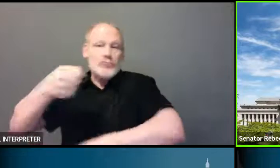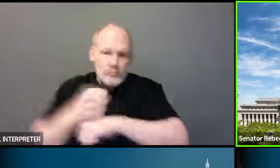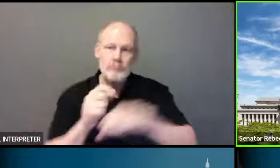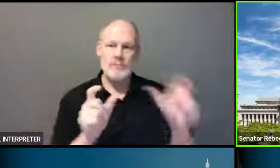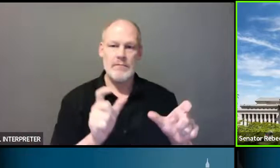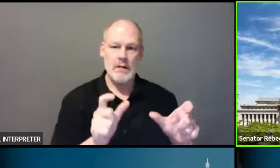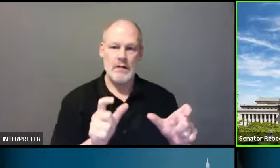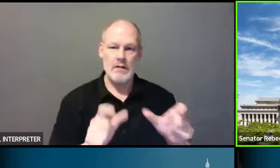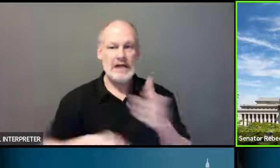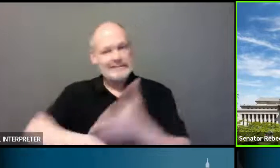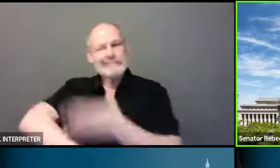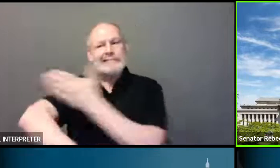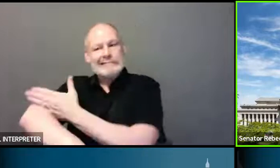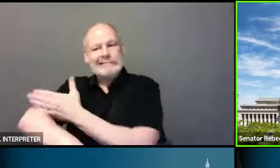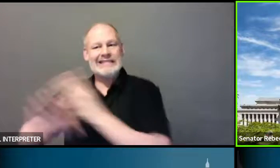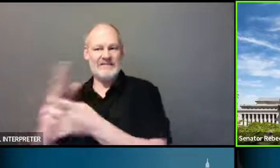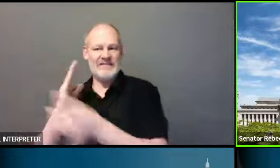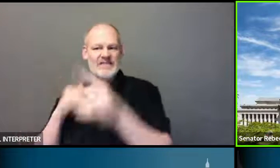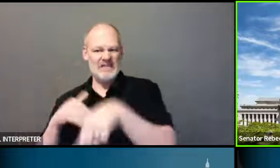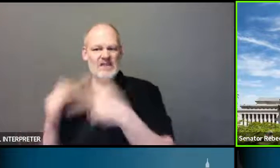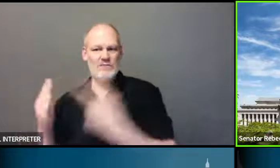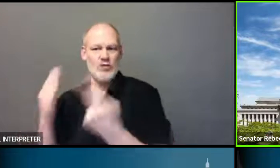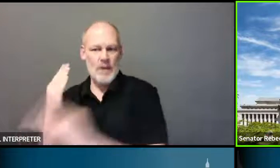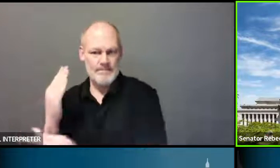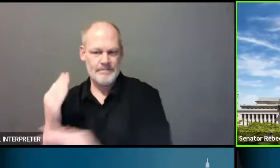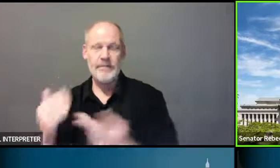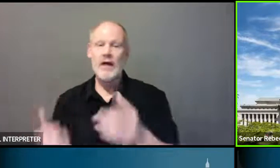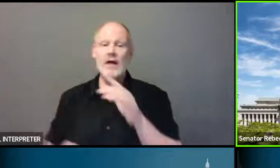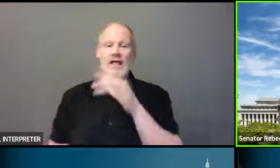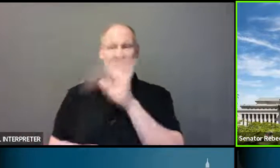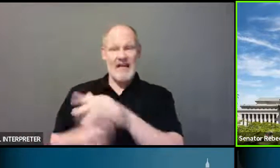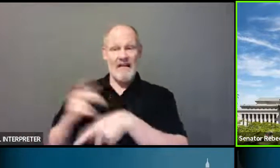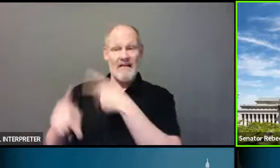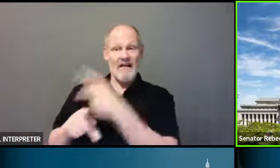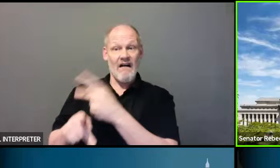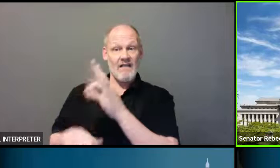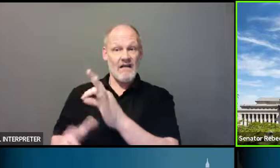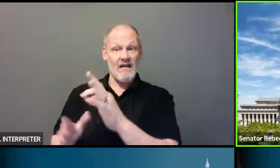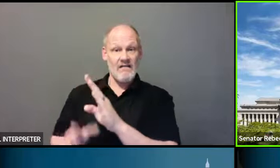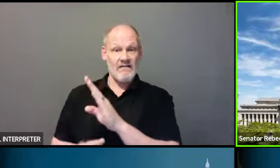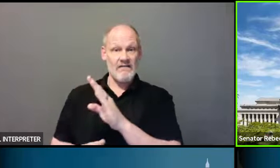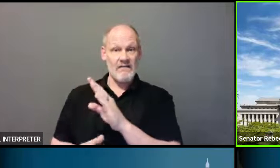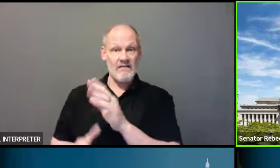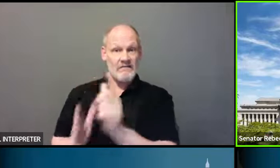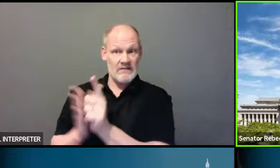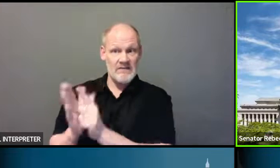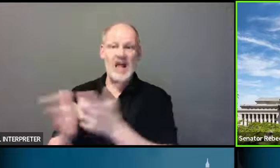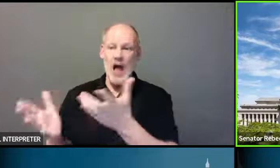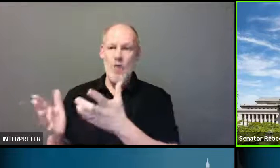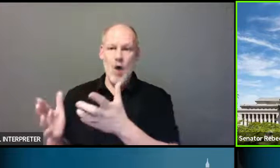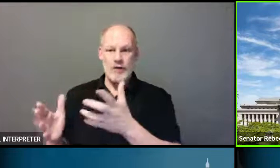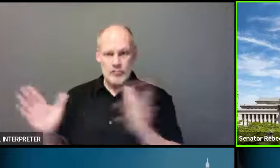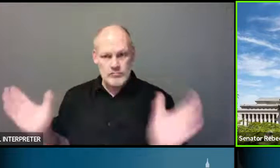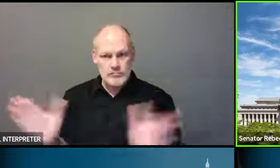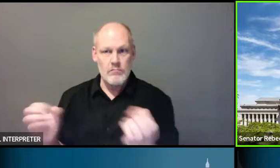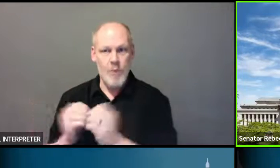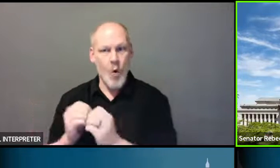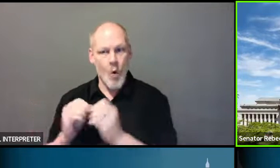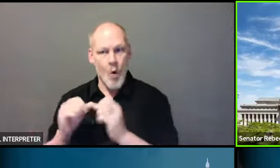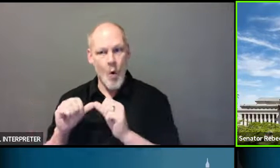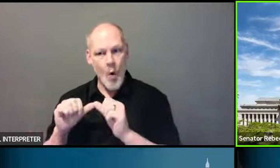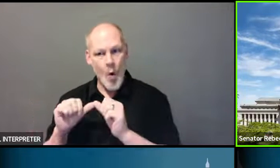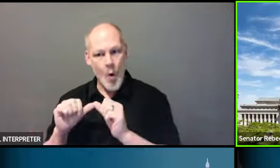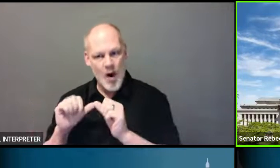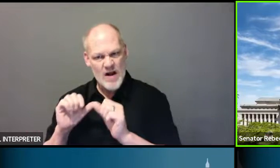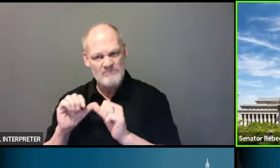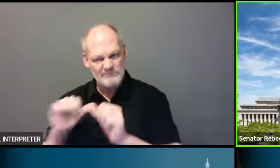work, is to make sure that we can bring back that legislation and get it further along next session. The other piece I just want to